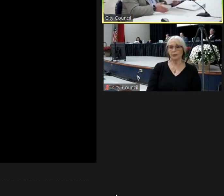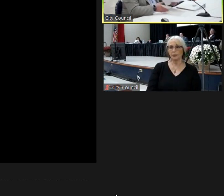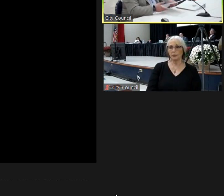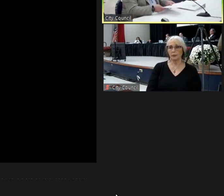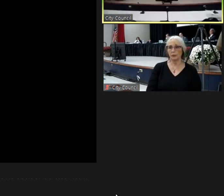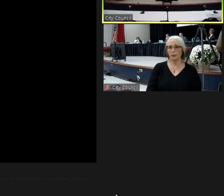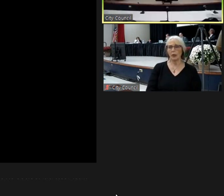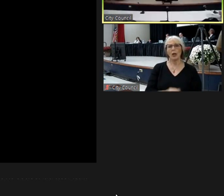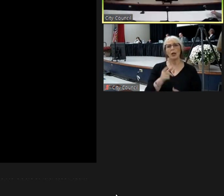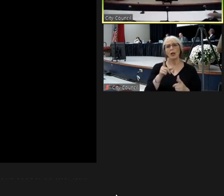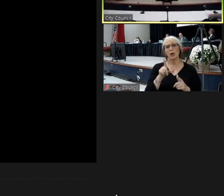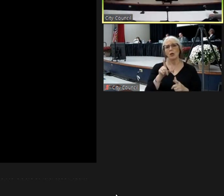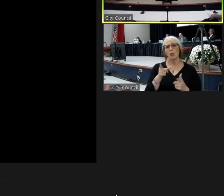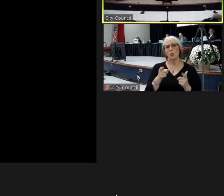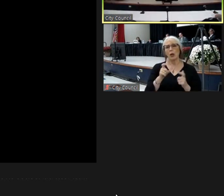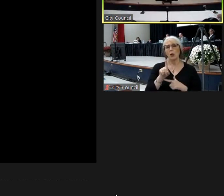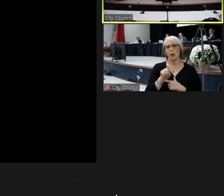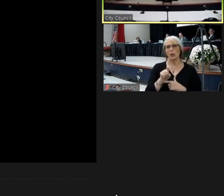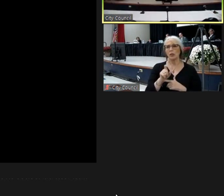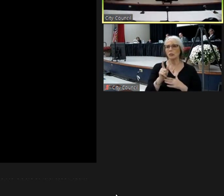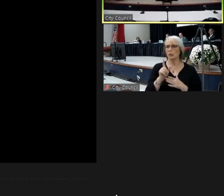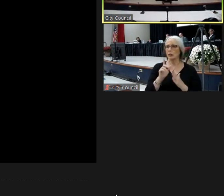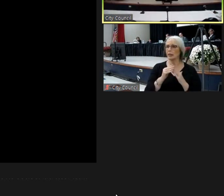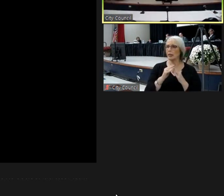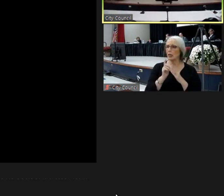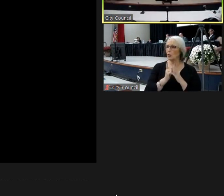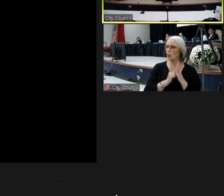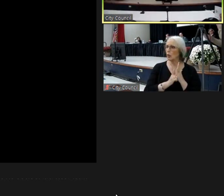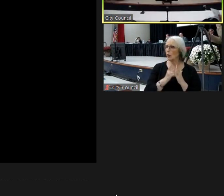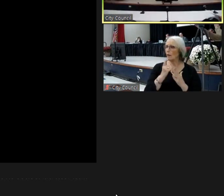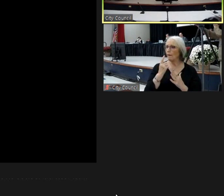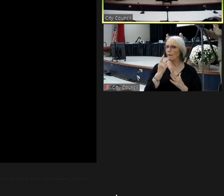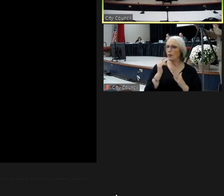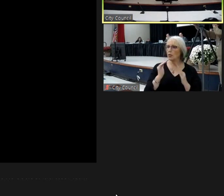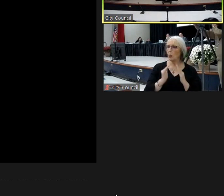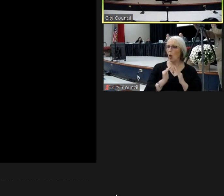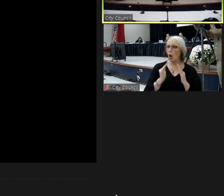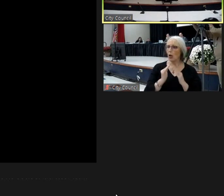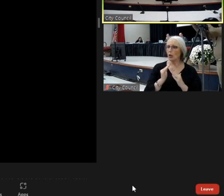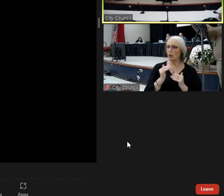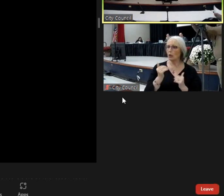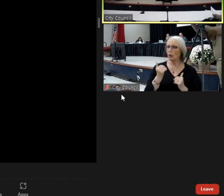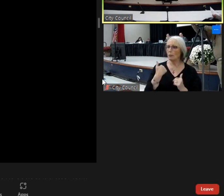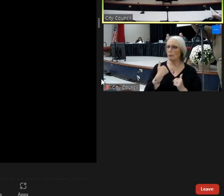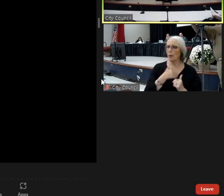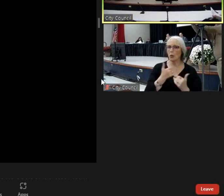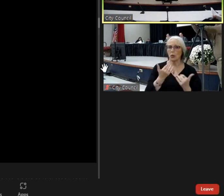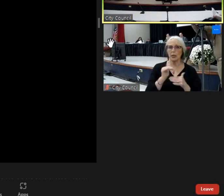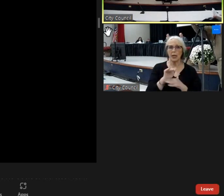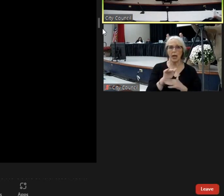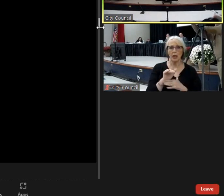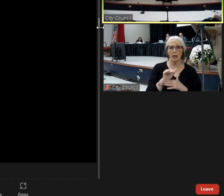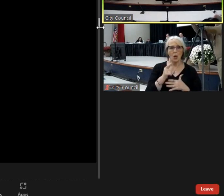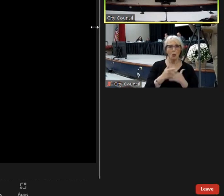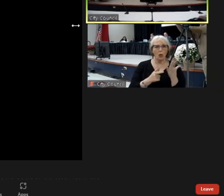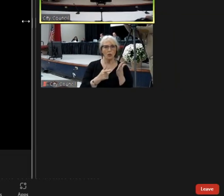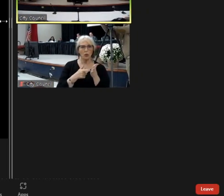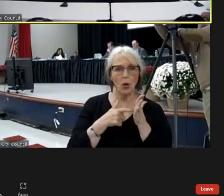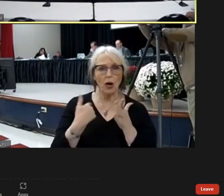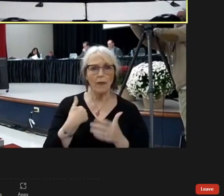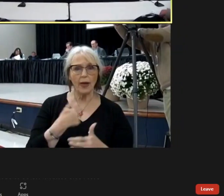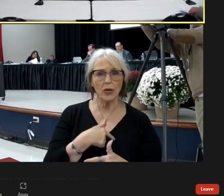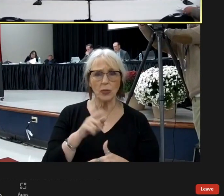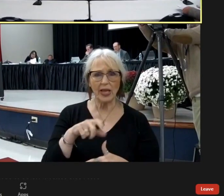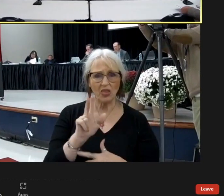Brief question for City Attorney on, given our smaller numbers here tonight on council, what does it take for us? Do we need